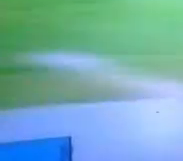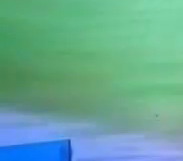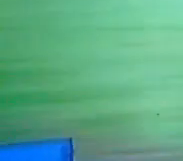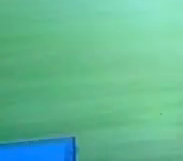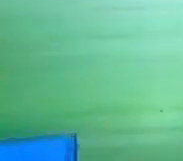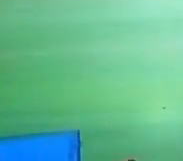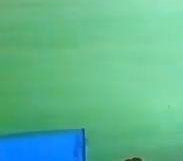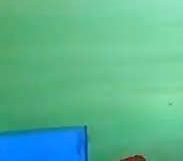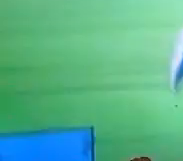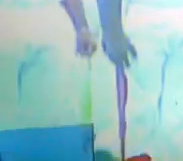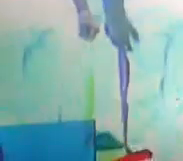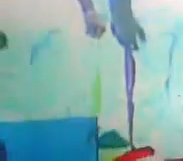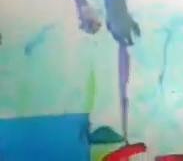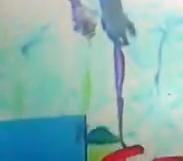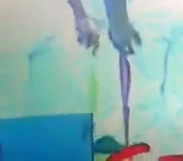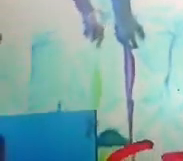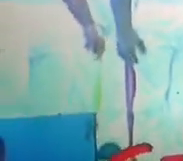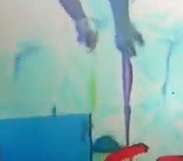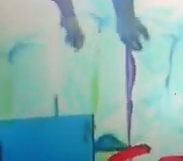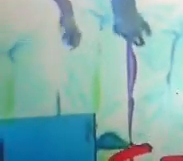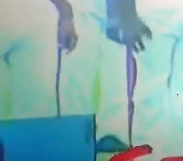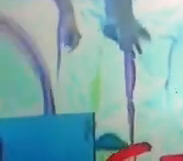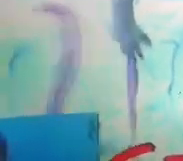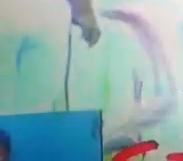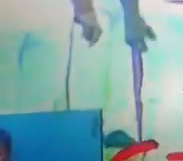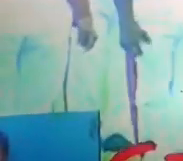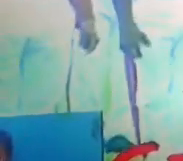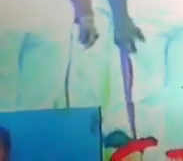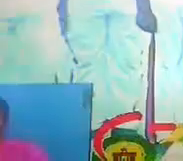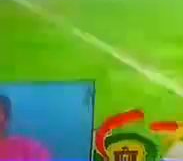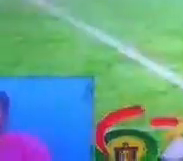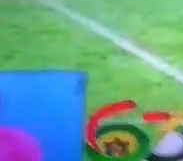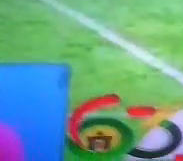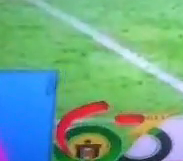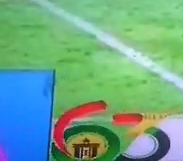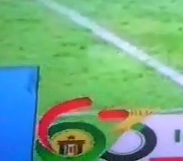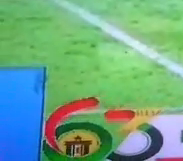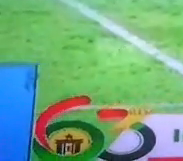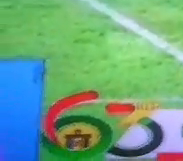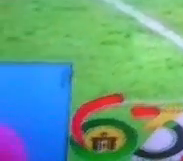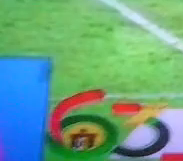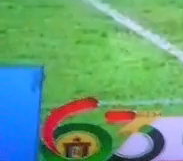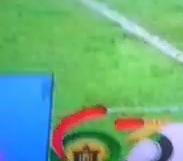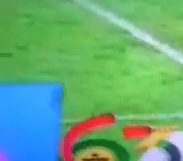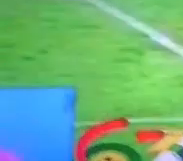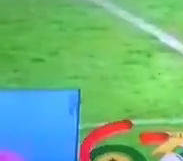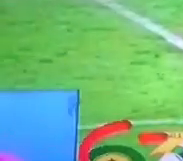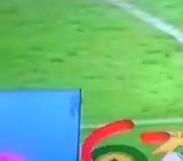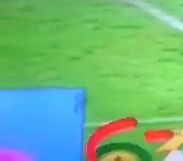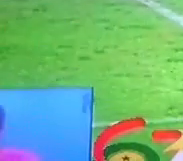So that's a freestyle display by the physical instructors. Get down.